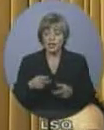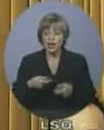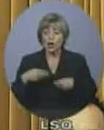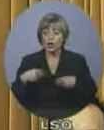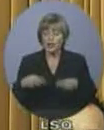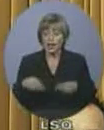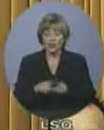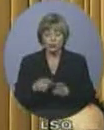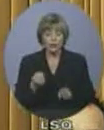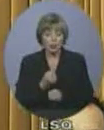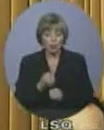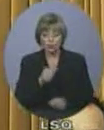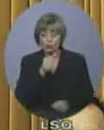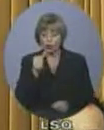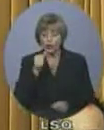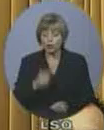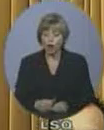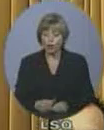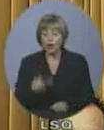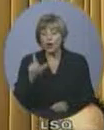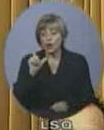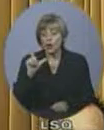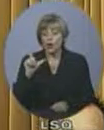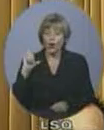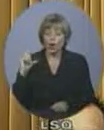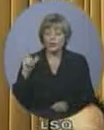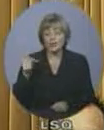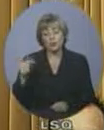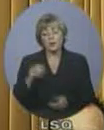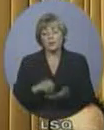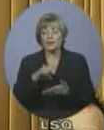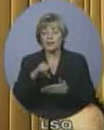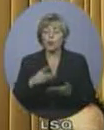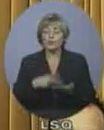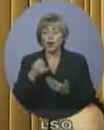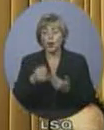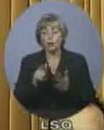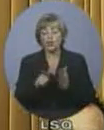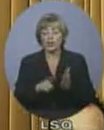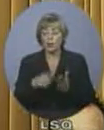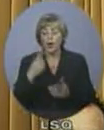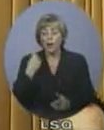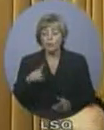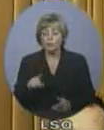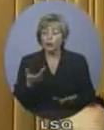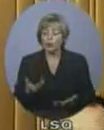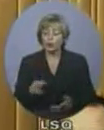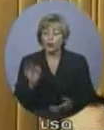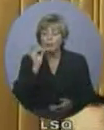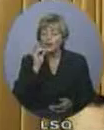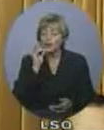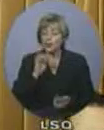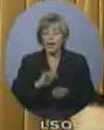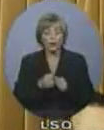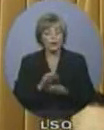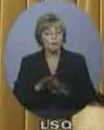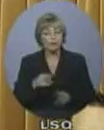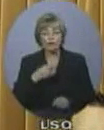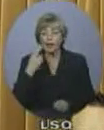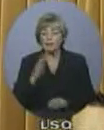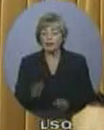bill to decriminalize marijuana. This just shows that he values scoring political points over getting tough on the